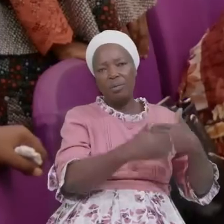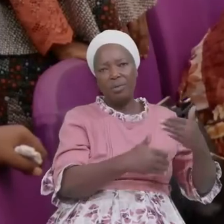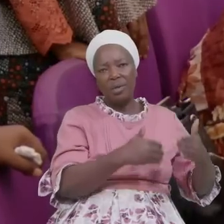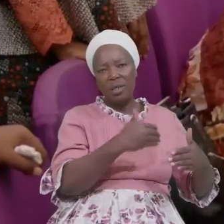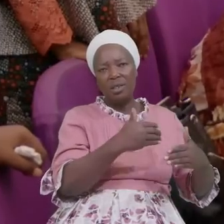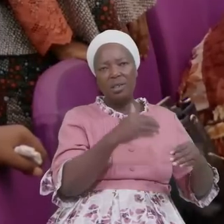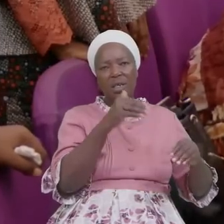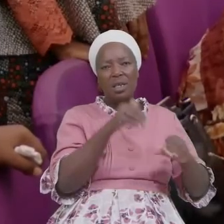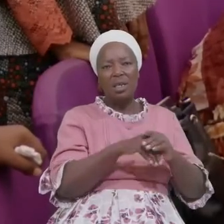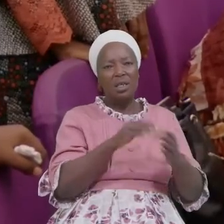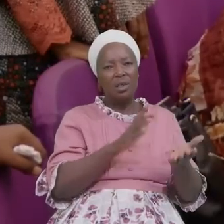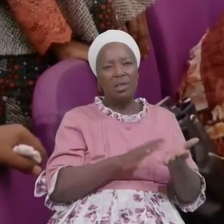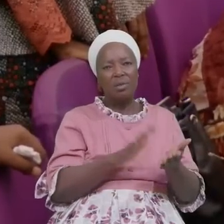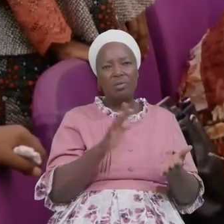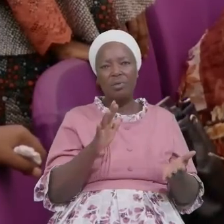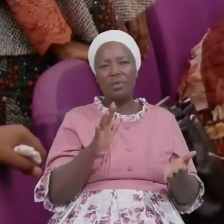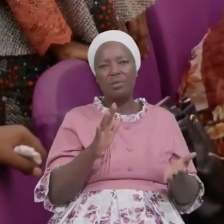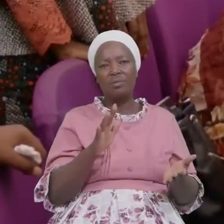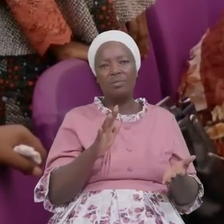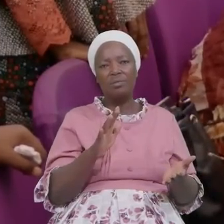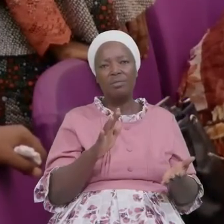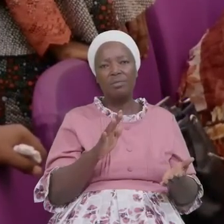in glory.